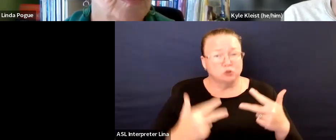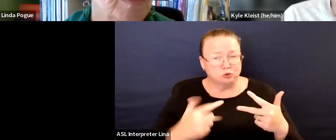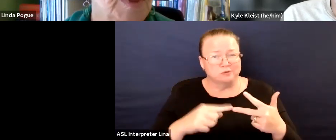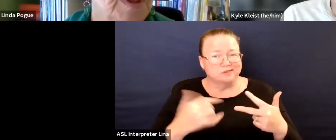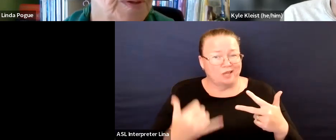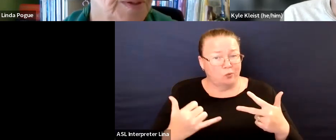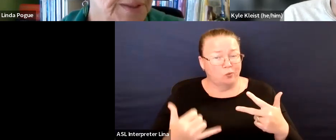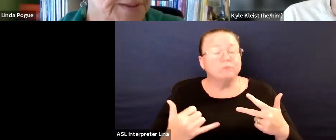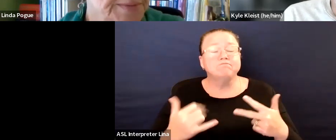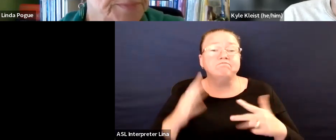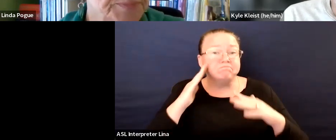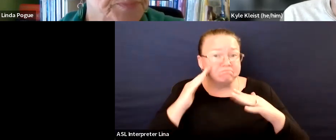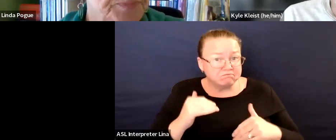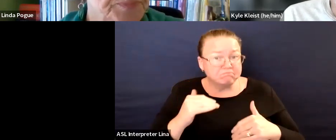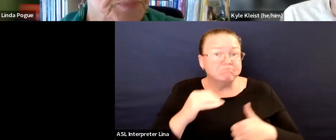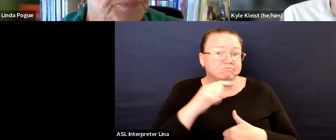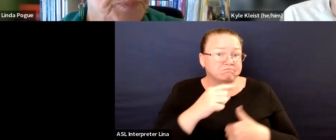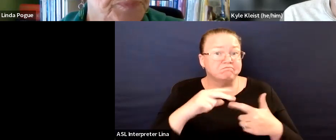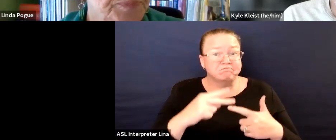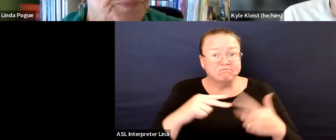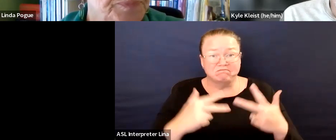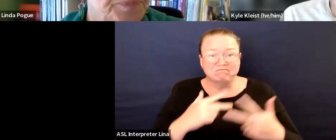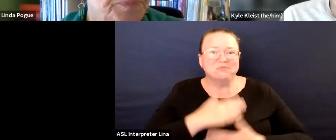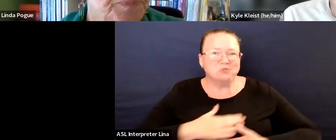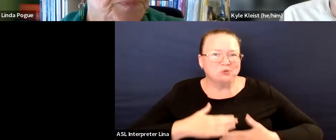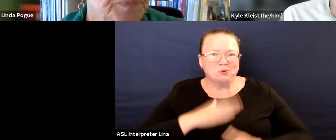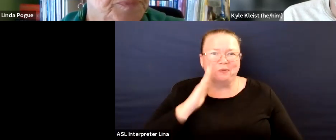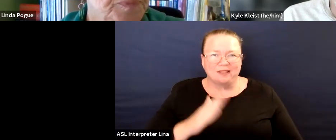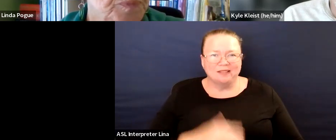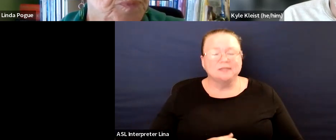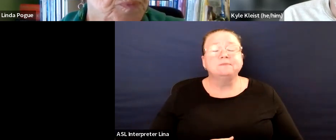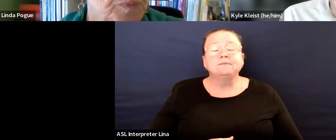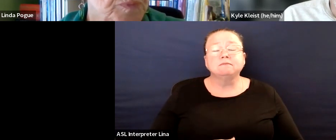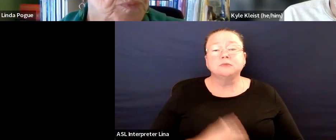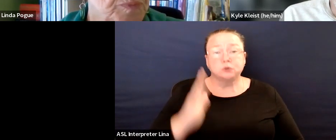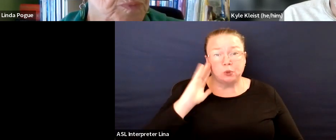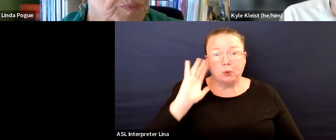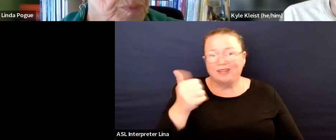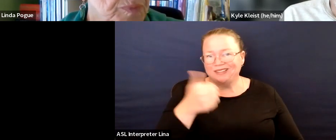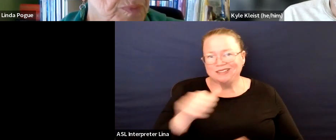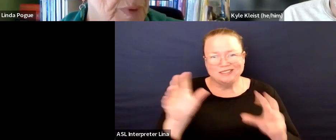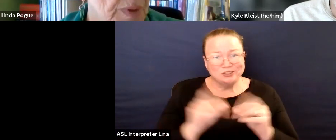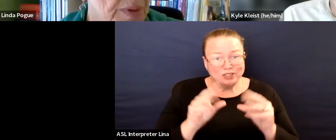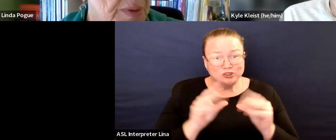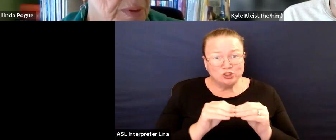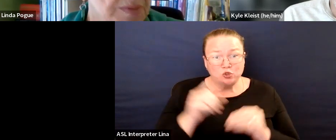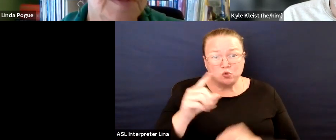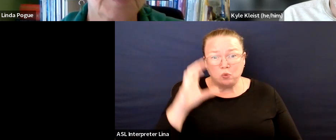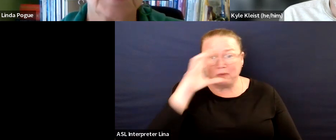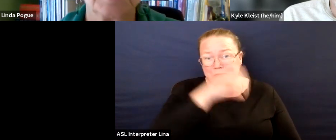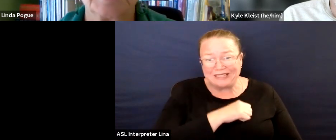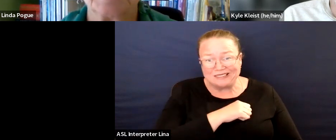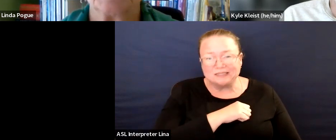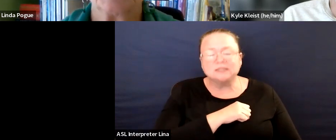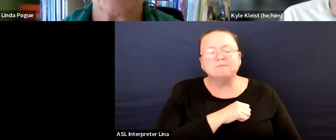have enjoyed all 3 sessions today. Please know that any session that is missed, the